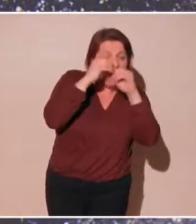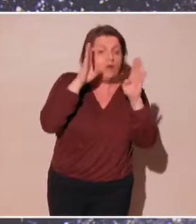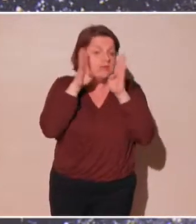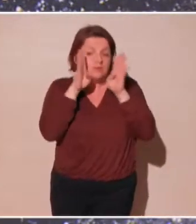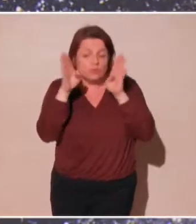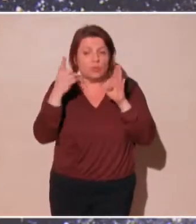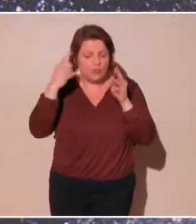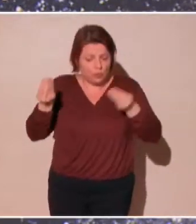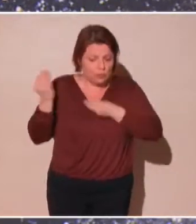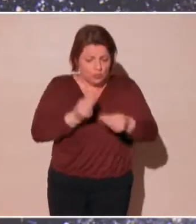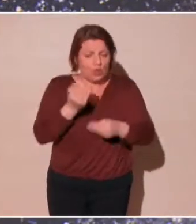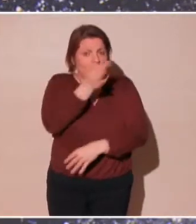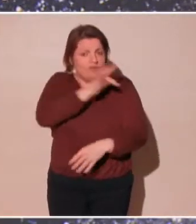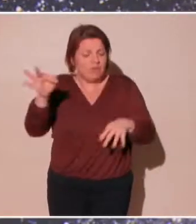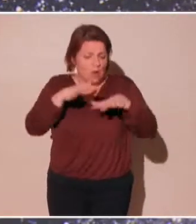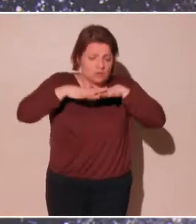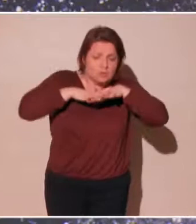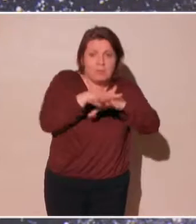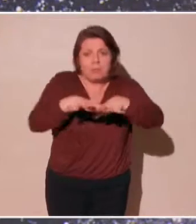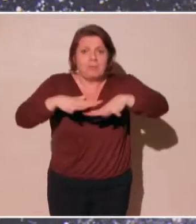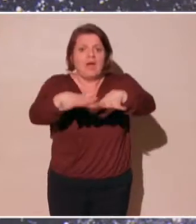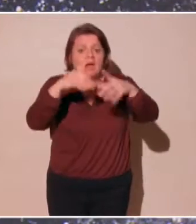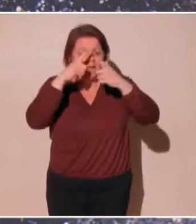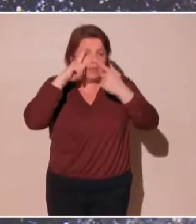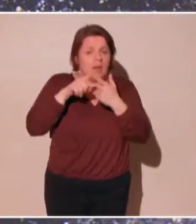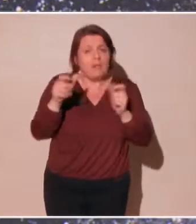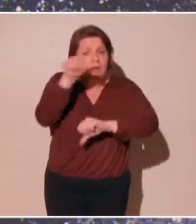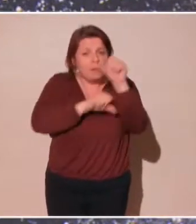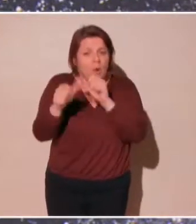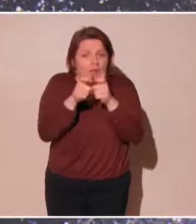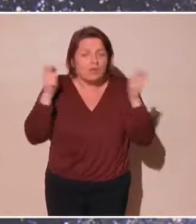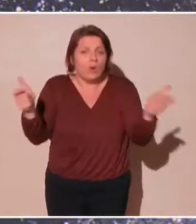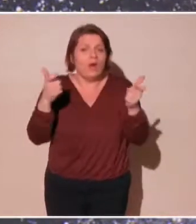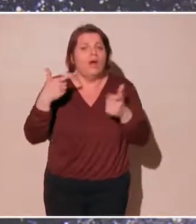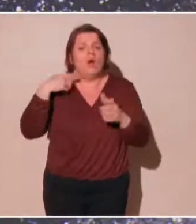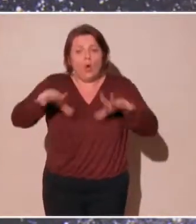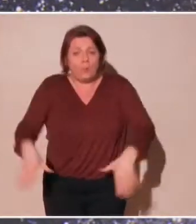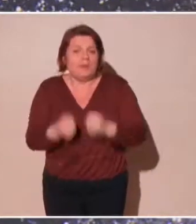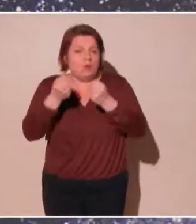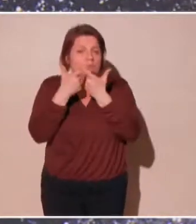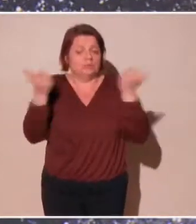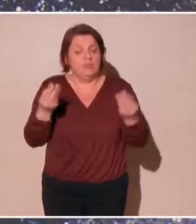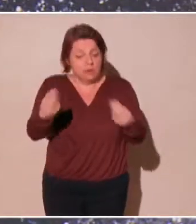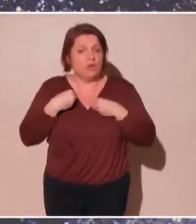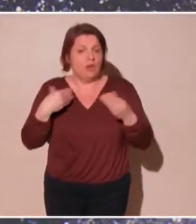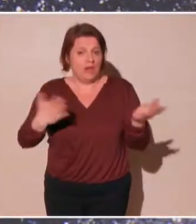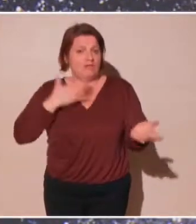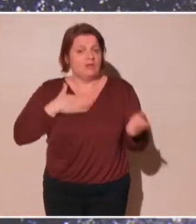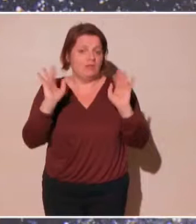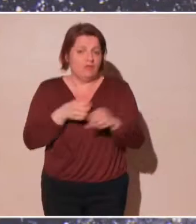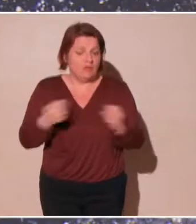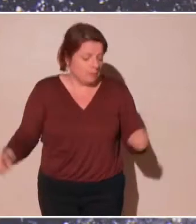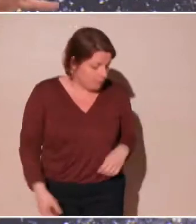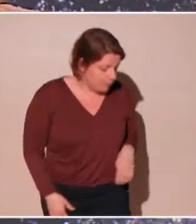being present in France, and they will set up a whole network of laboratories and research centers, which is a fabulous asset.